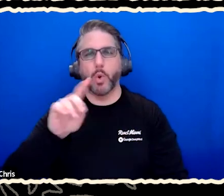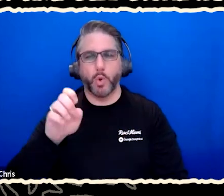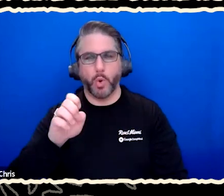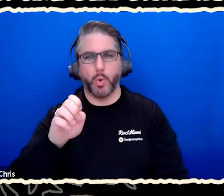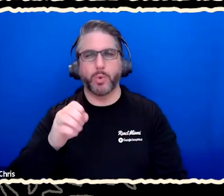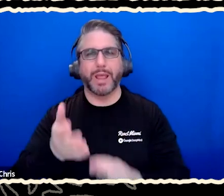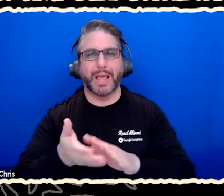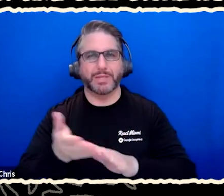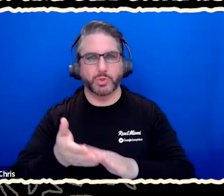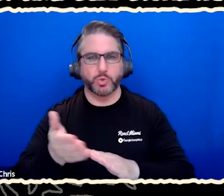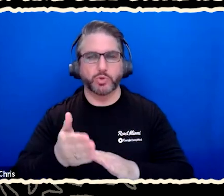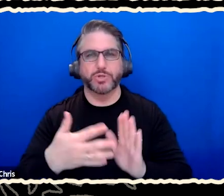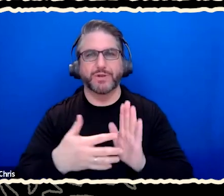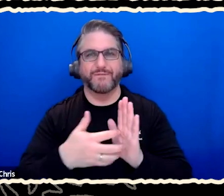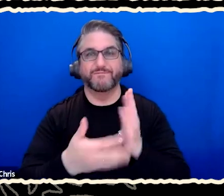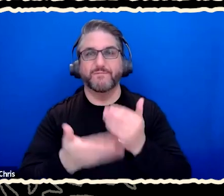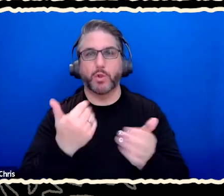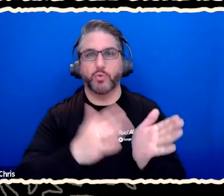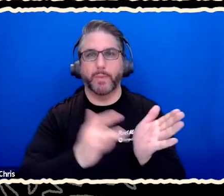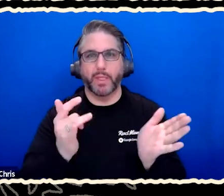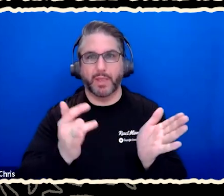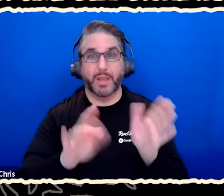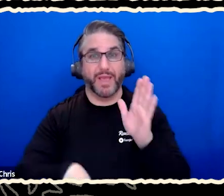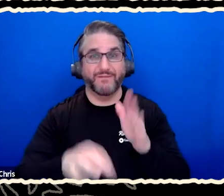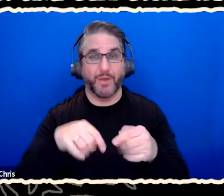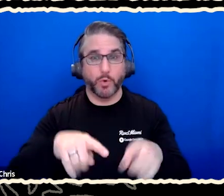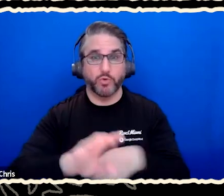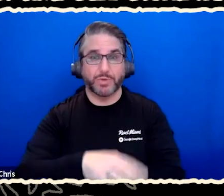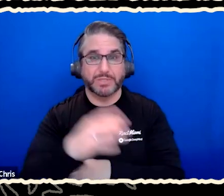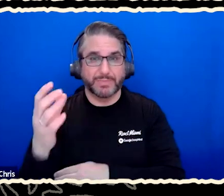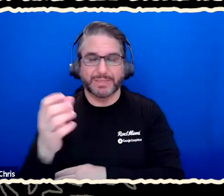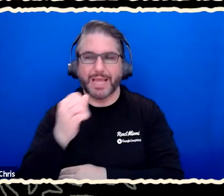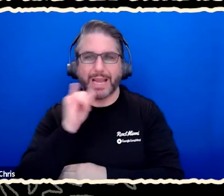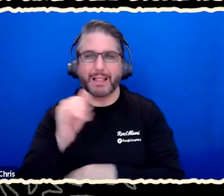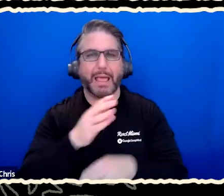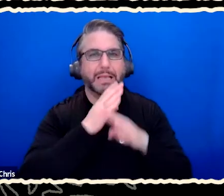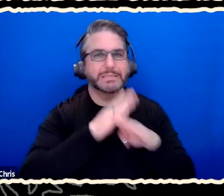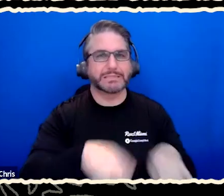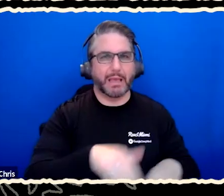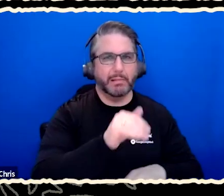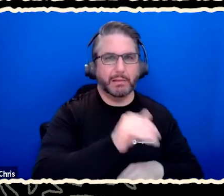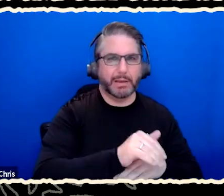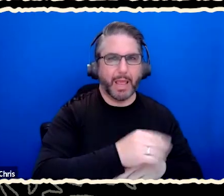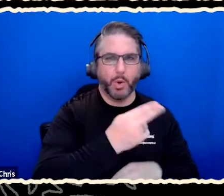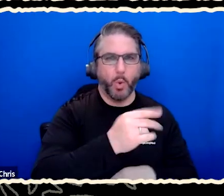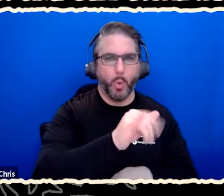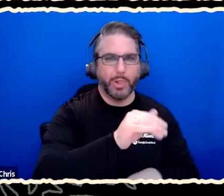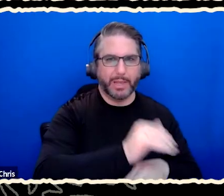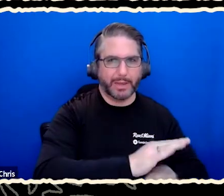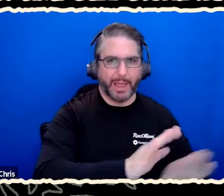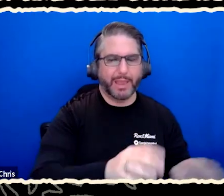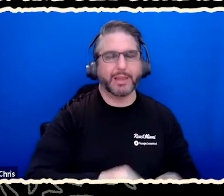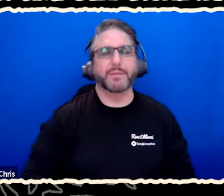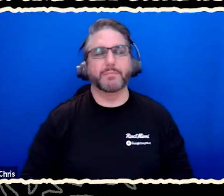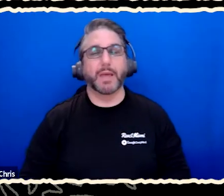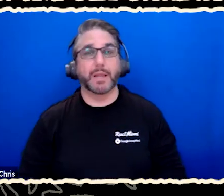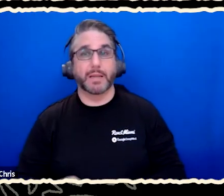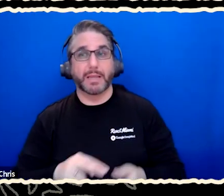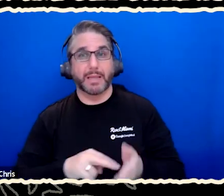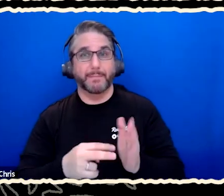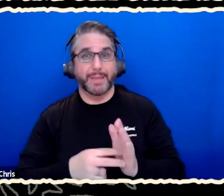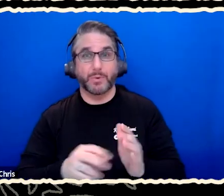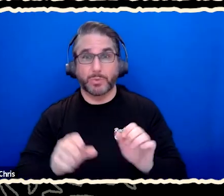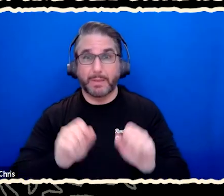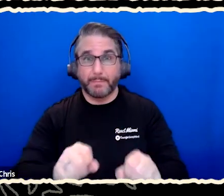vulnerability discovered on Christmas. So it was not like a silent night, holy night for us, right? So it basically made it possible